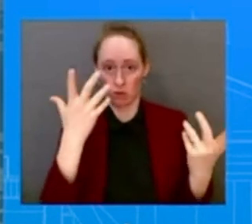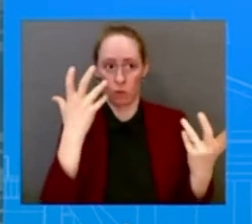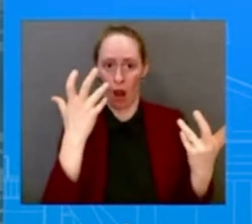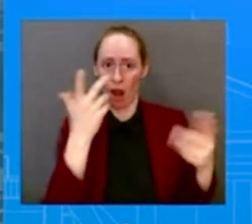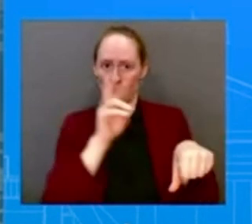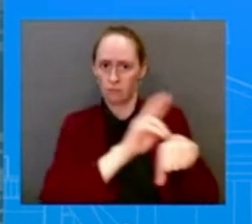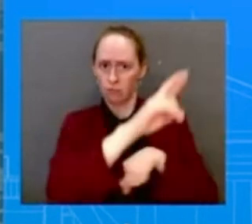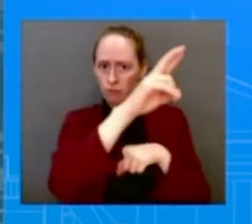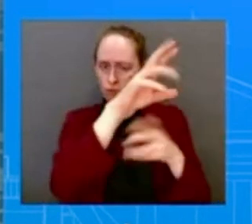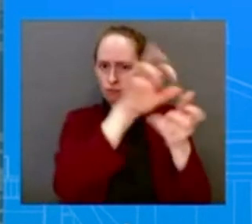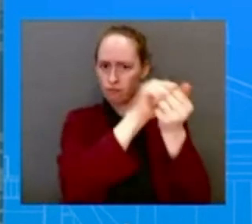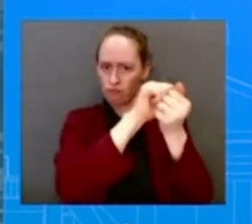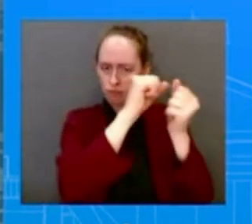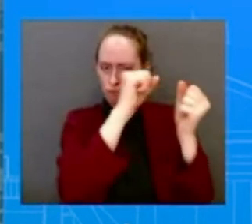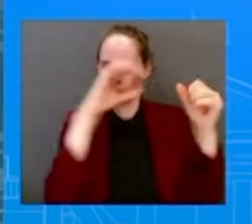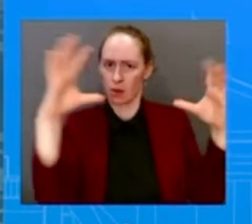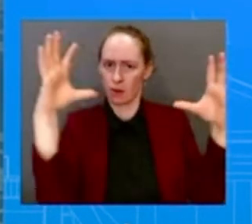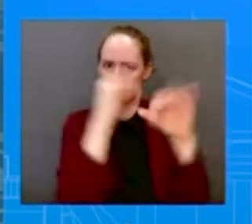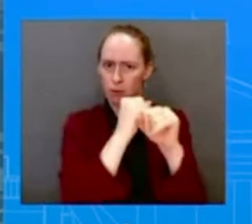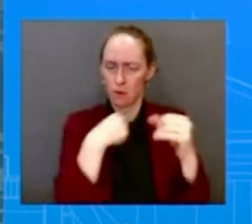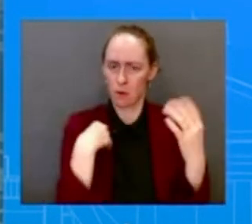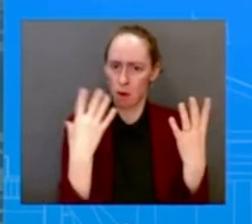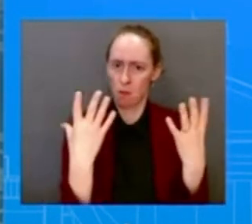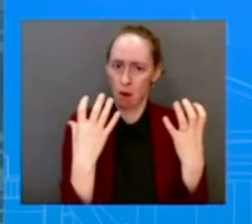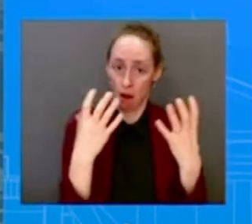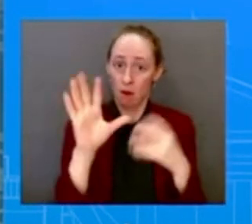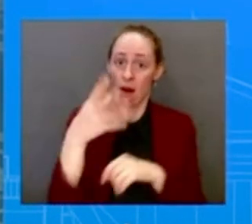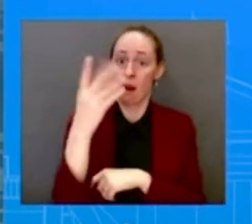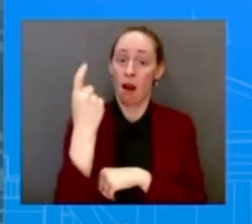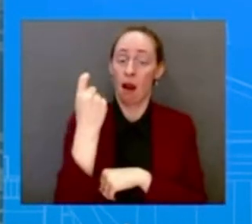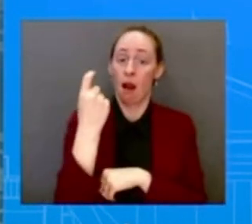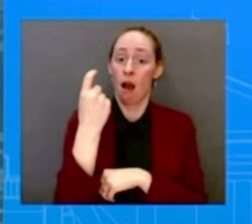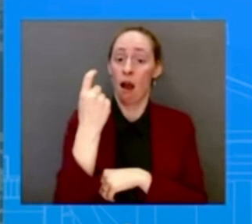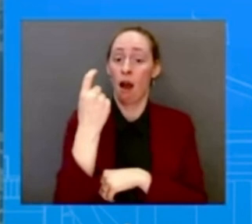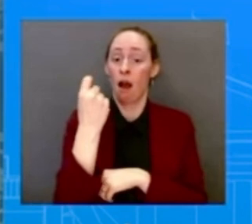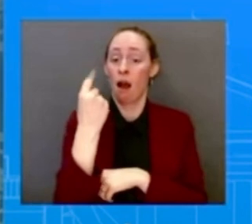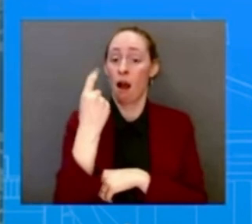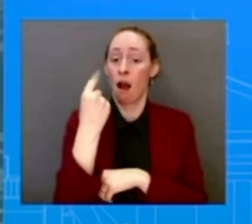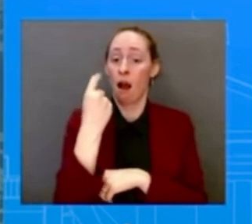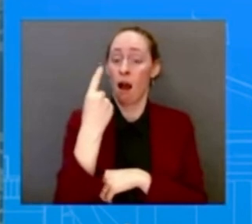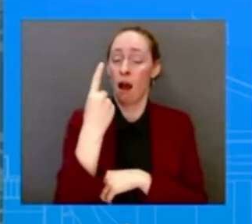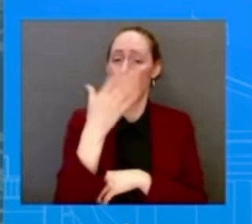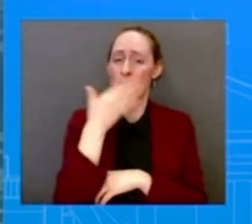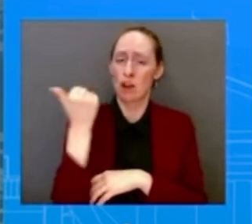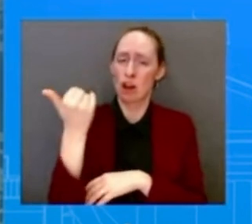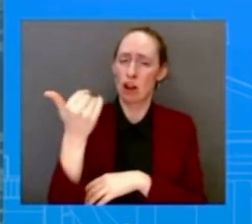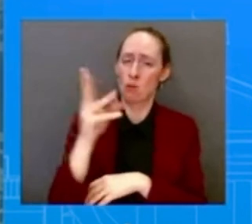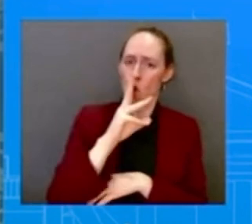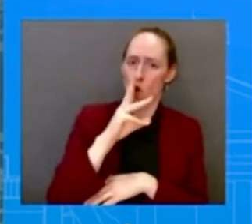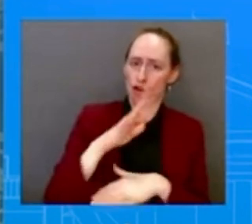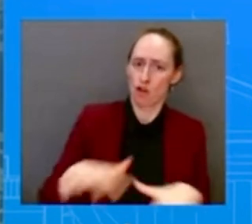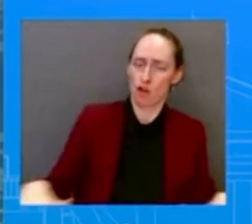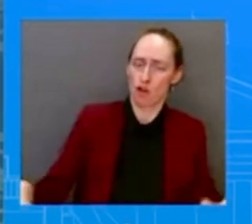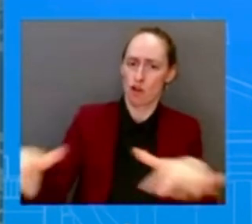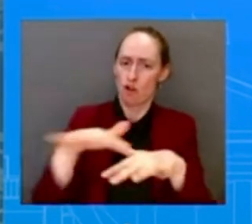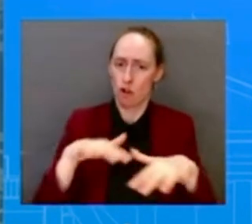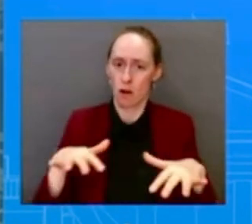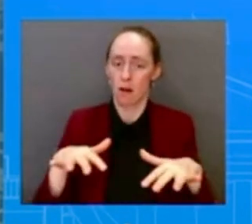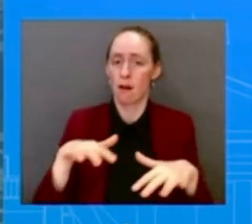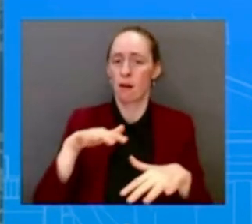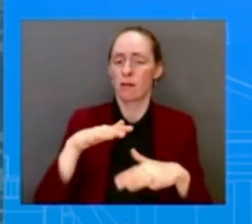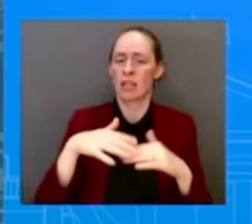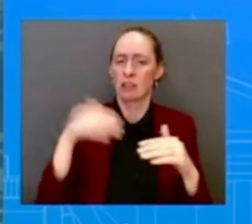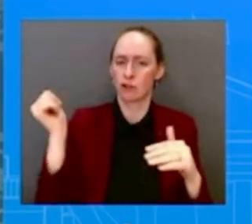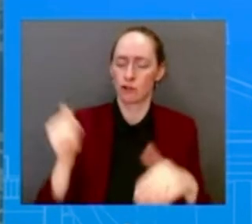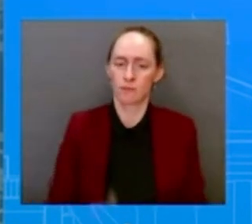inside territorial airspace and over territorial waters. Fighter aircraft assigned to U.S. Northern Command took down